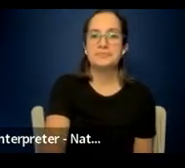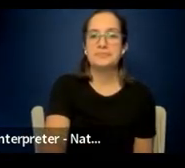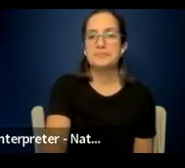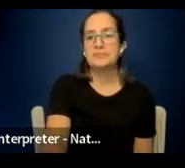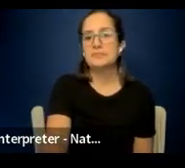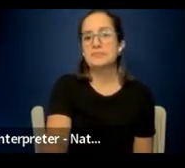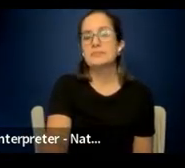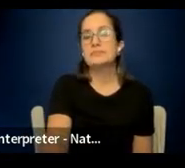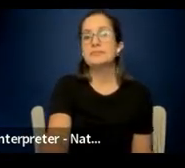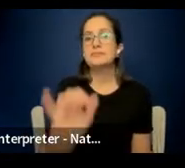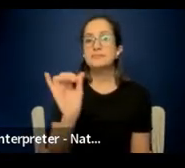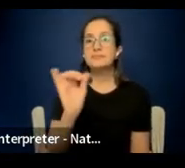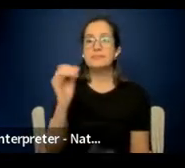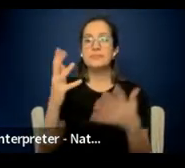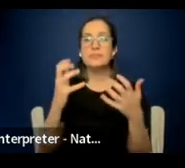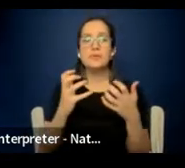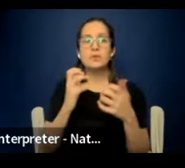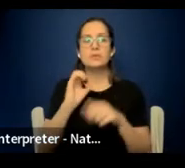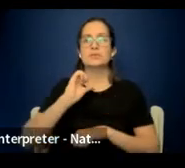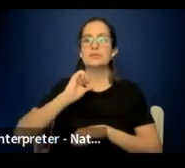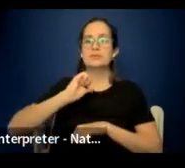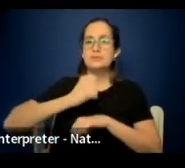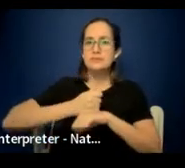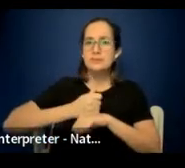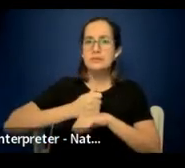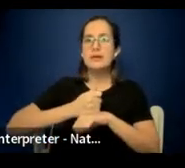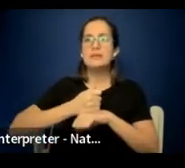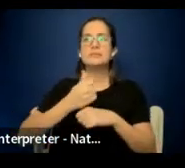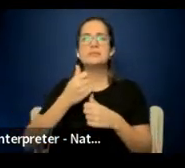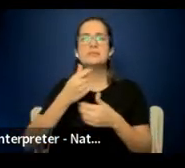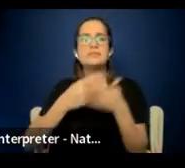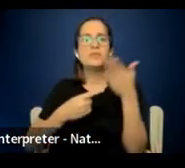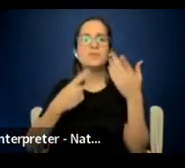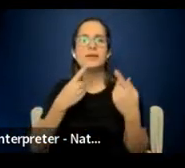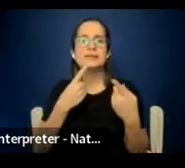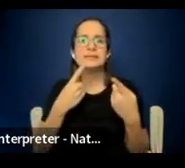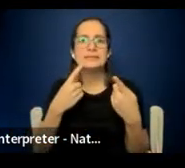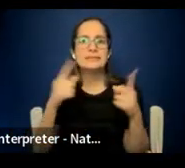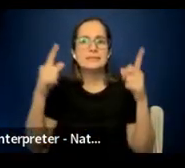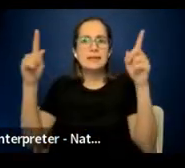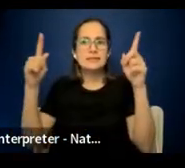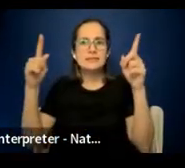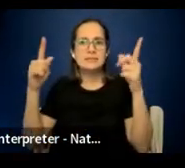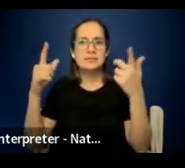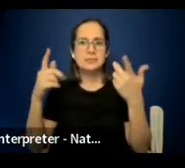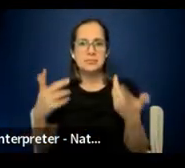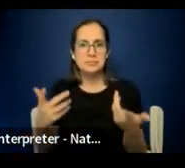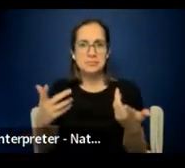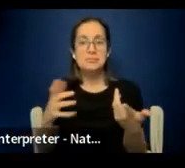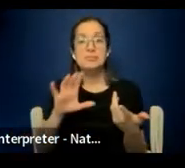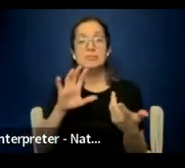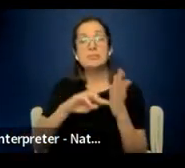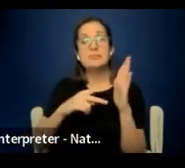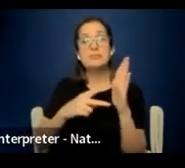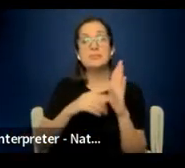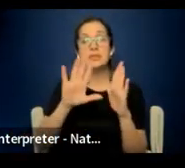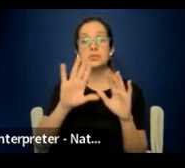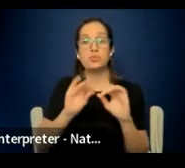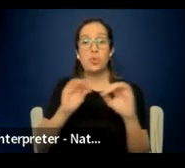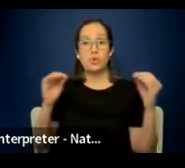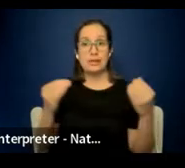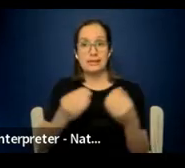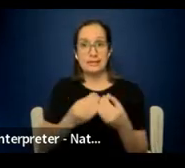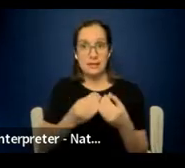we want this volunteer engagement to be really successful and help our organization. And what does that look like? What is success going to look